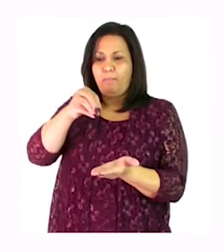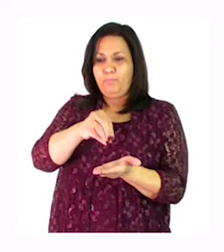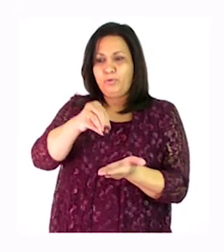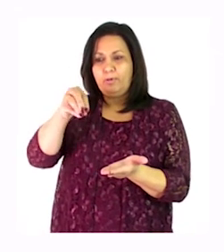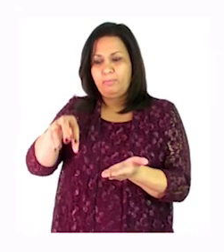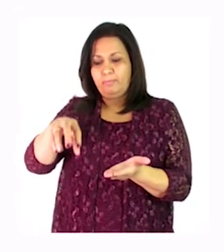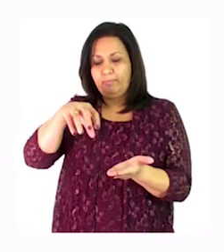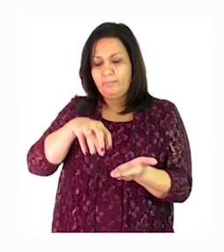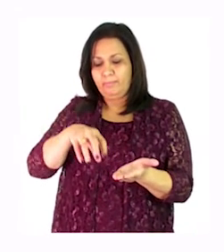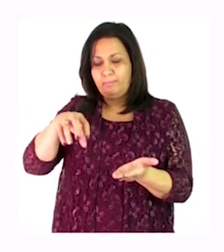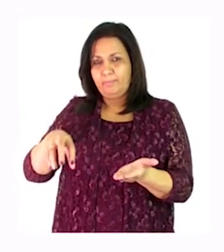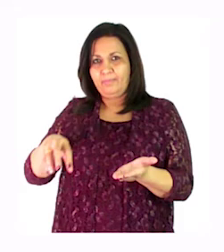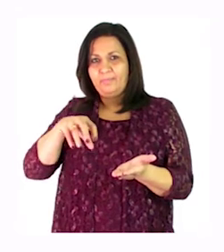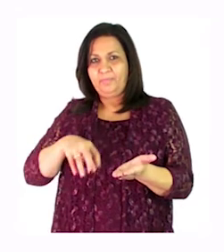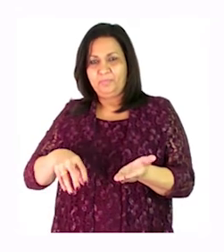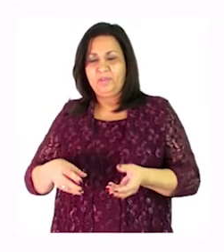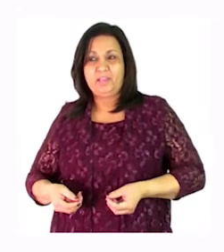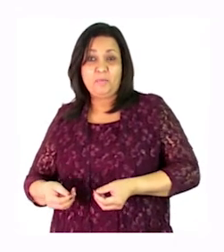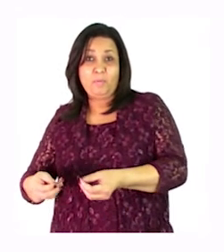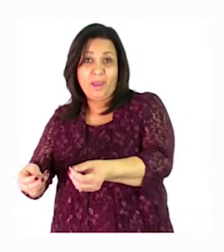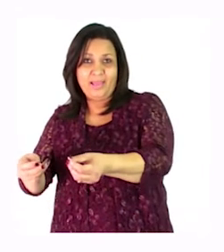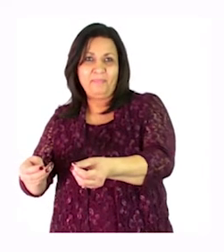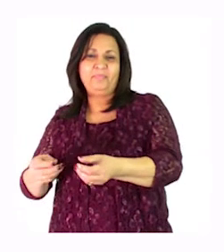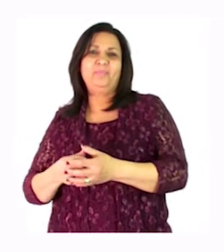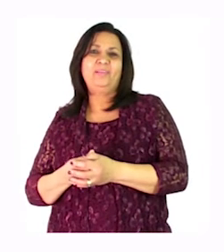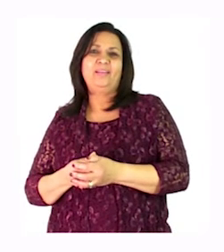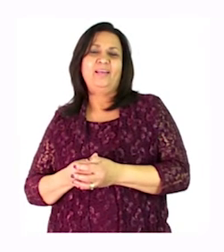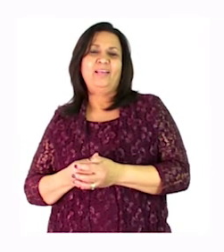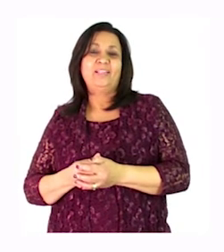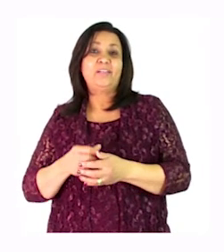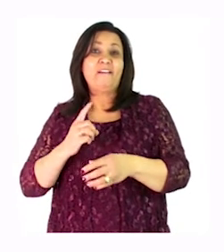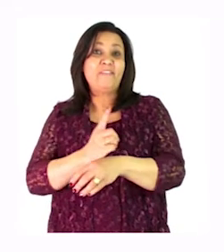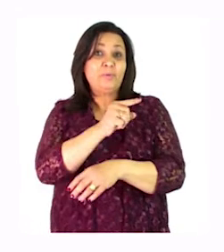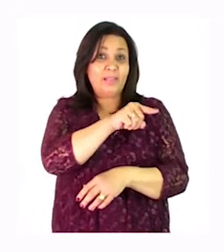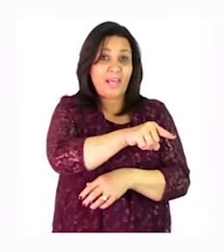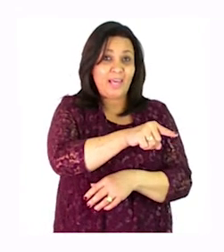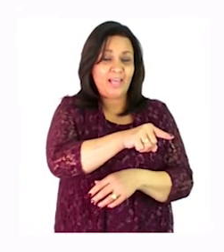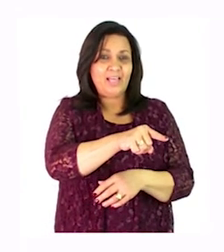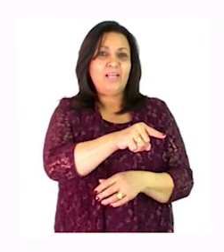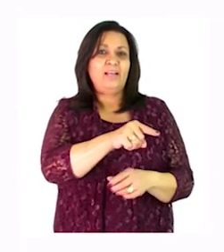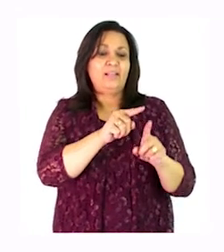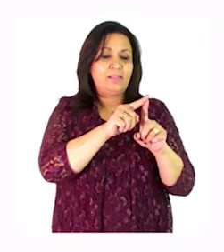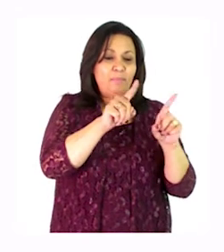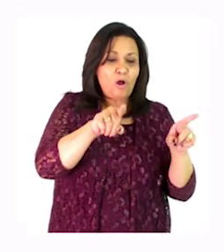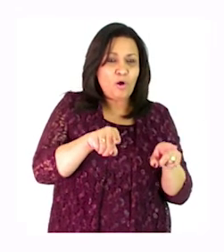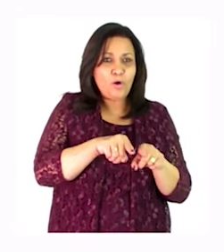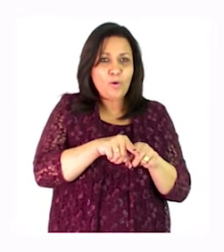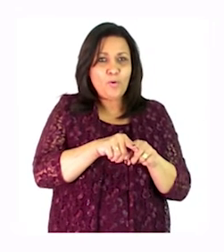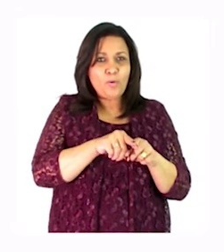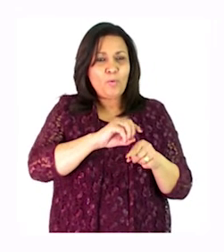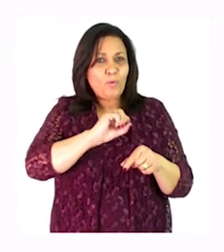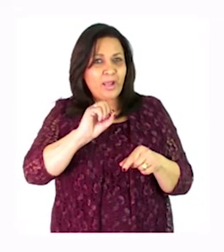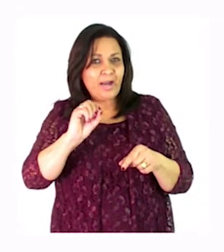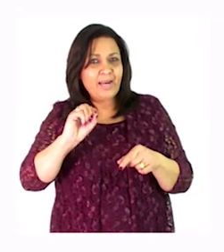them. So there is the picture. On the first picture is right